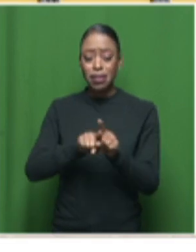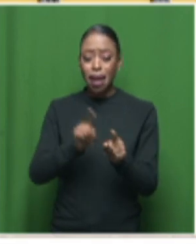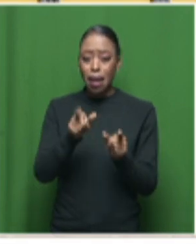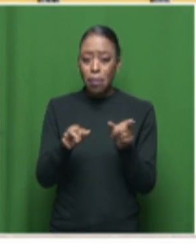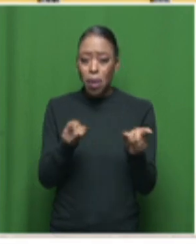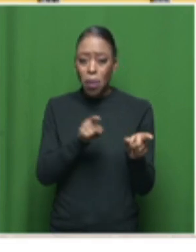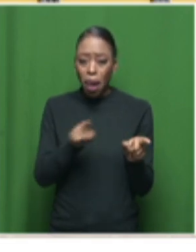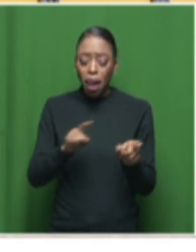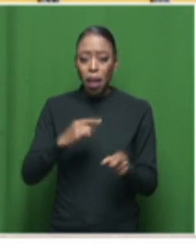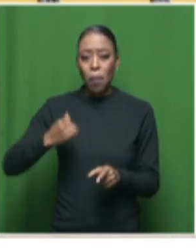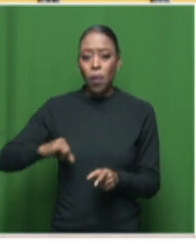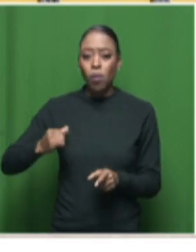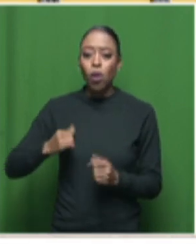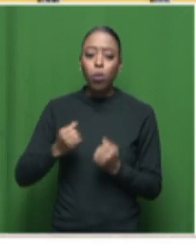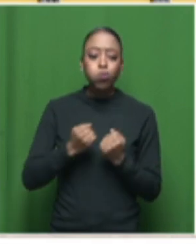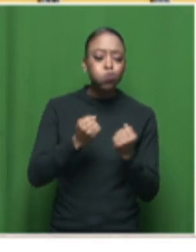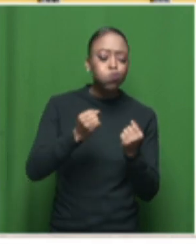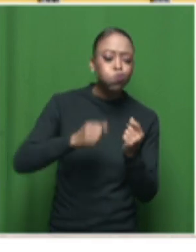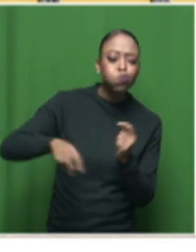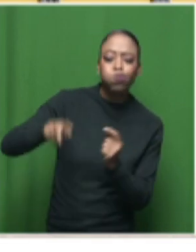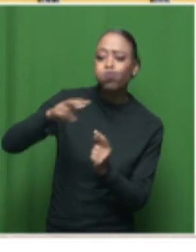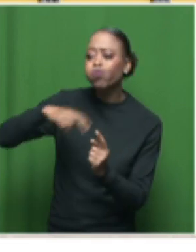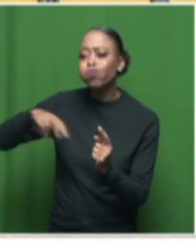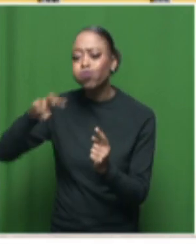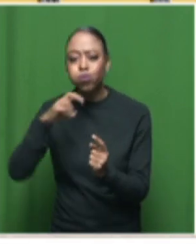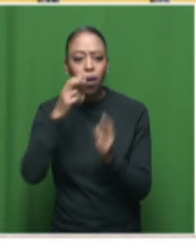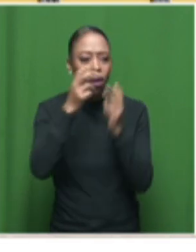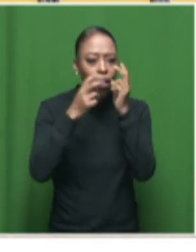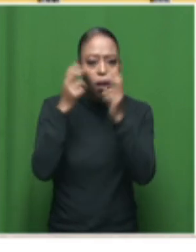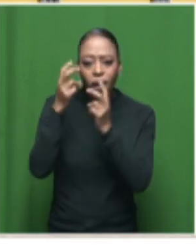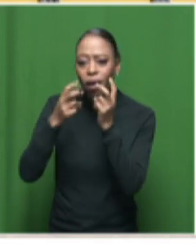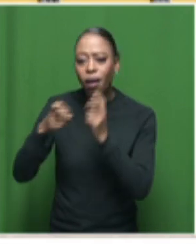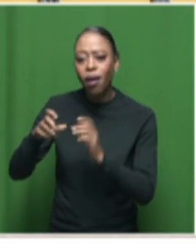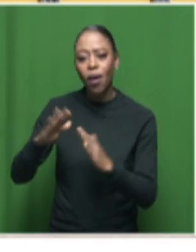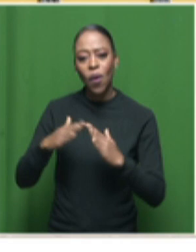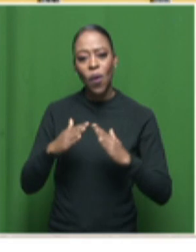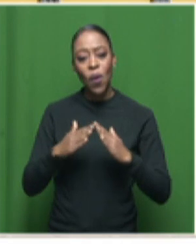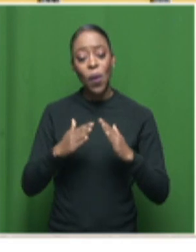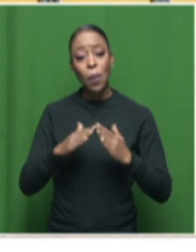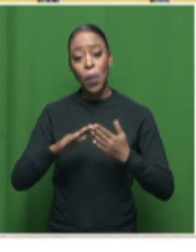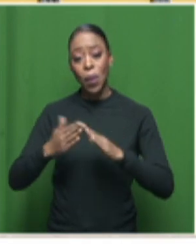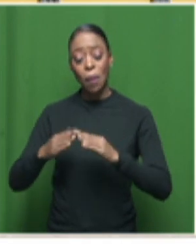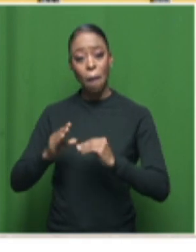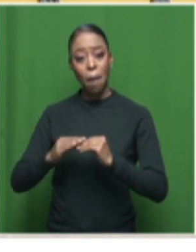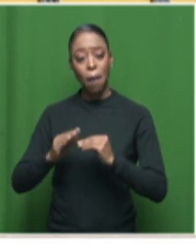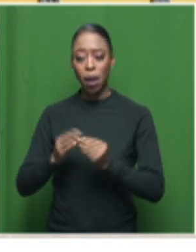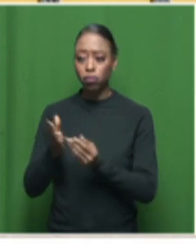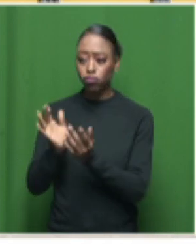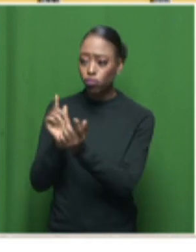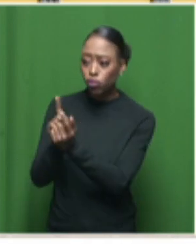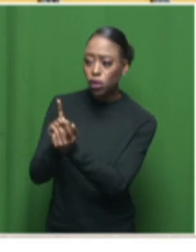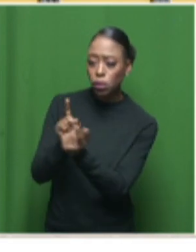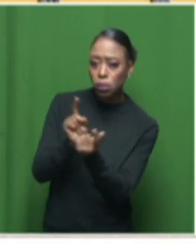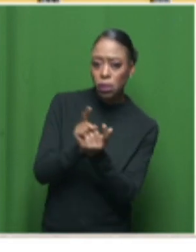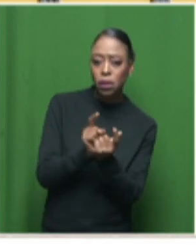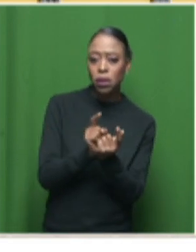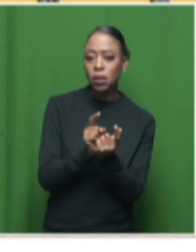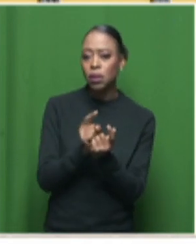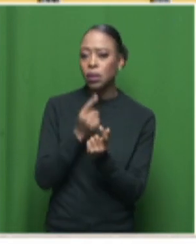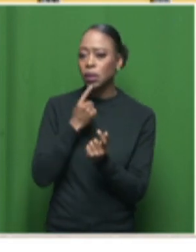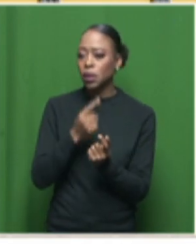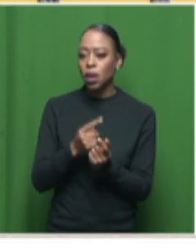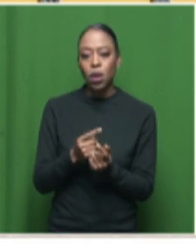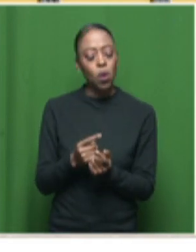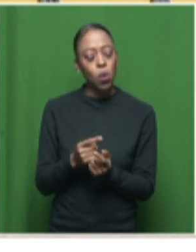municipality. And as we drove around Simpiwe when we were trying to locate the homestead, various community members that we spoke to were conveying